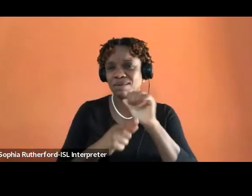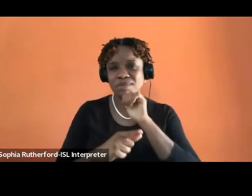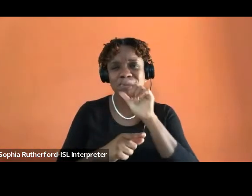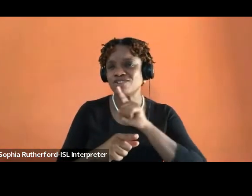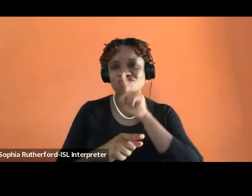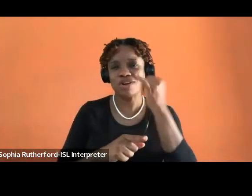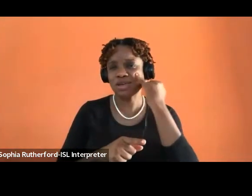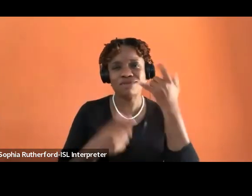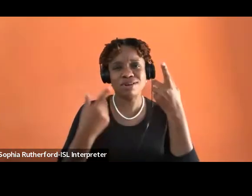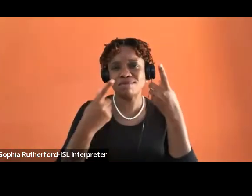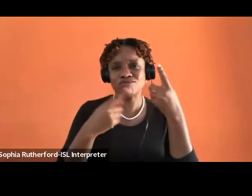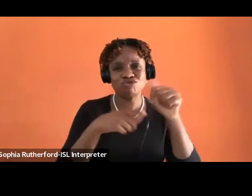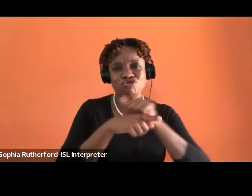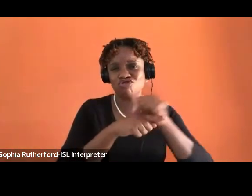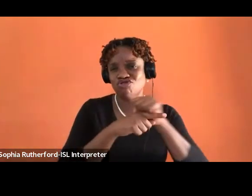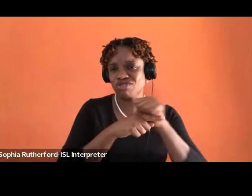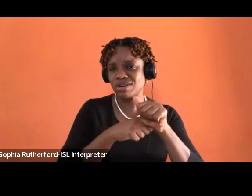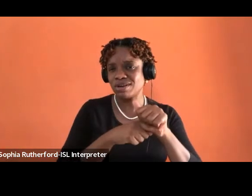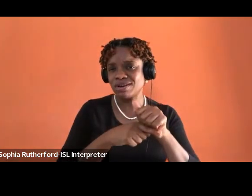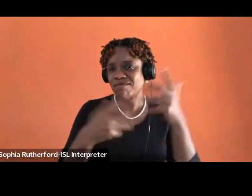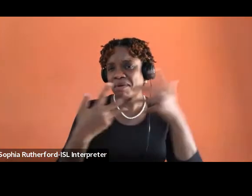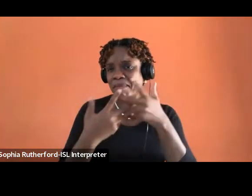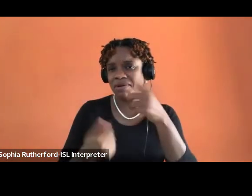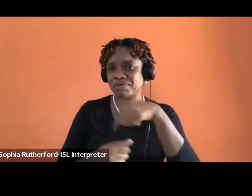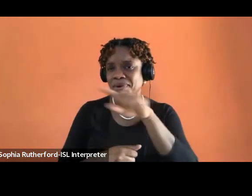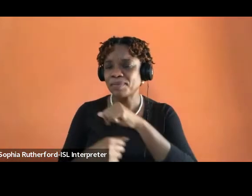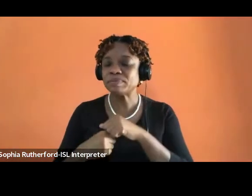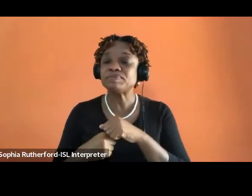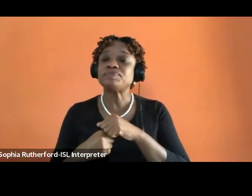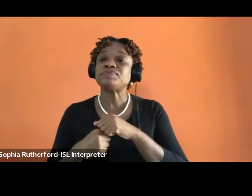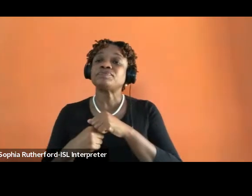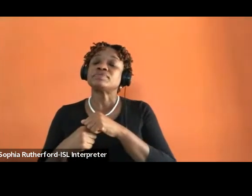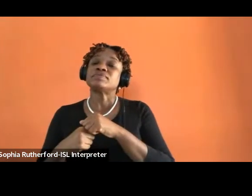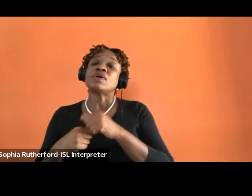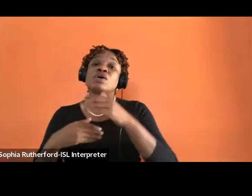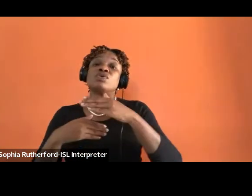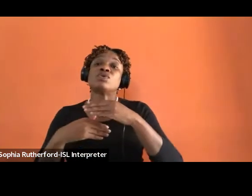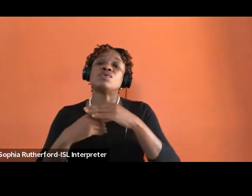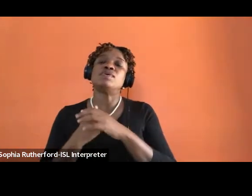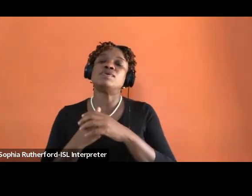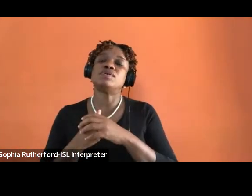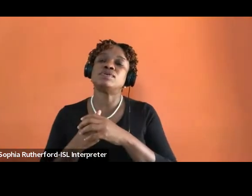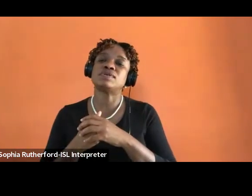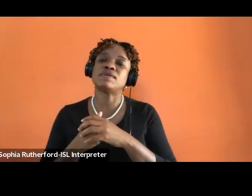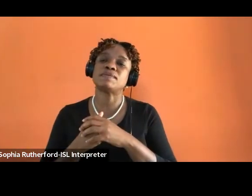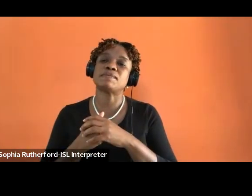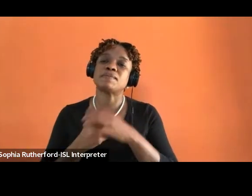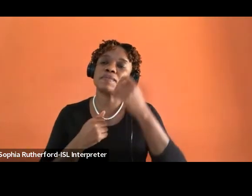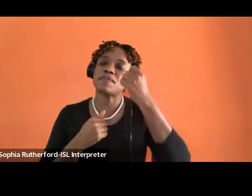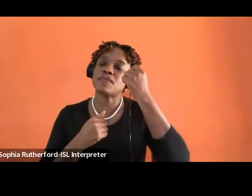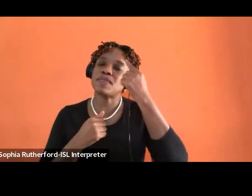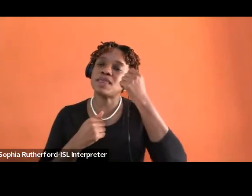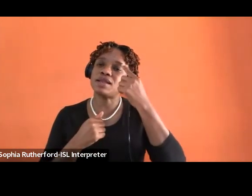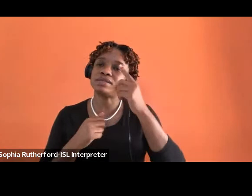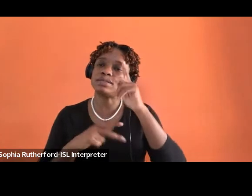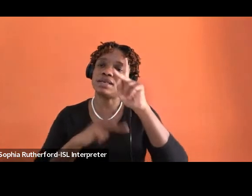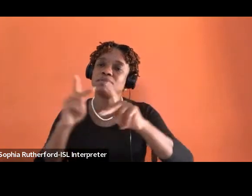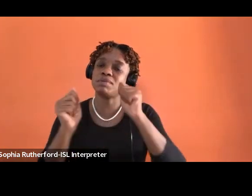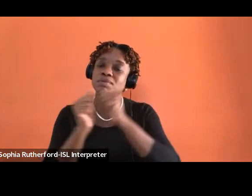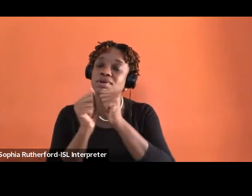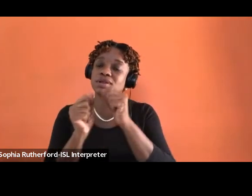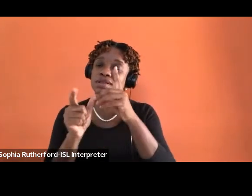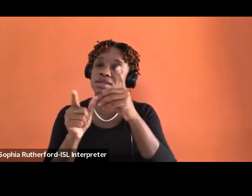In ensuring that during and post-COVID, persons with disabilities remain part of our national health